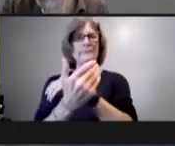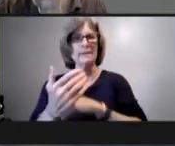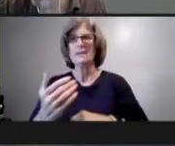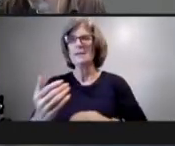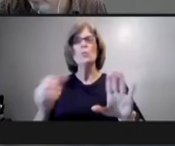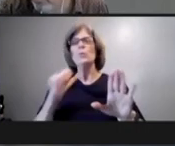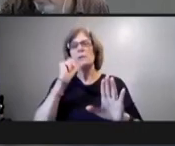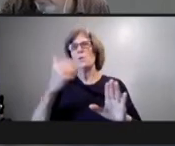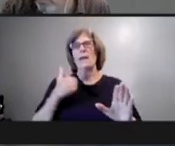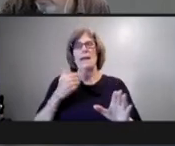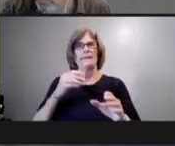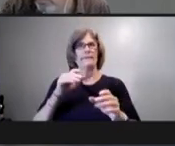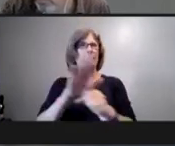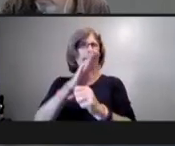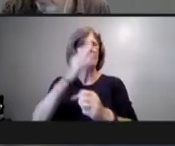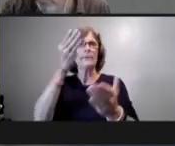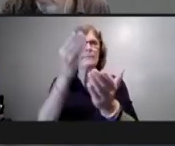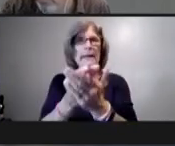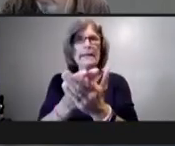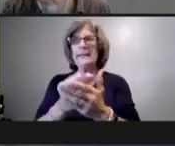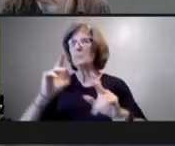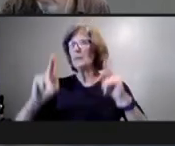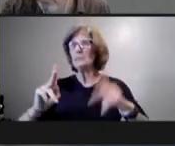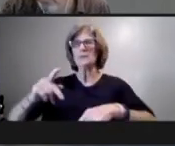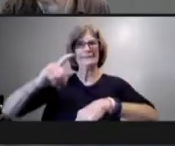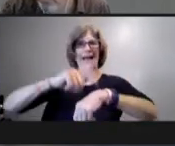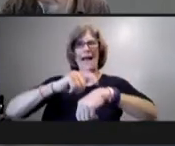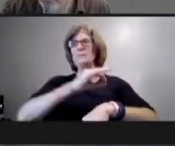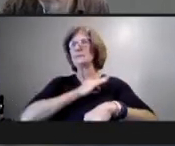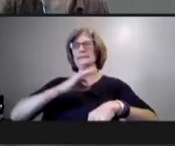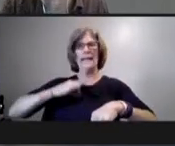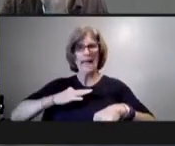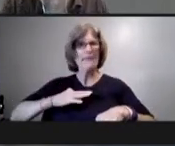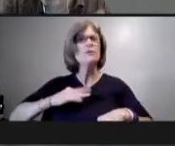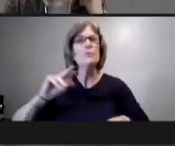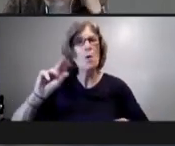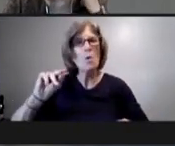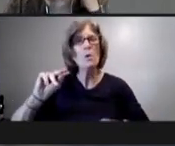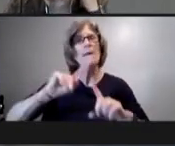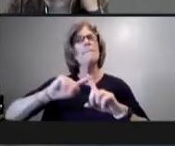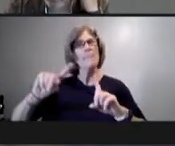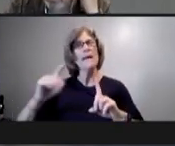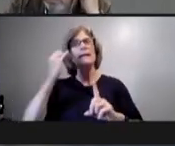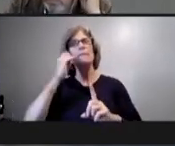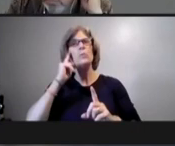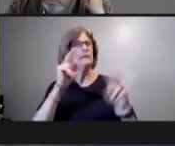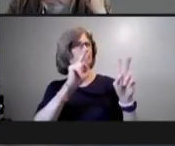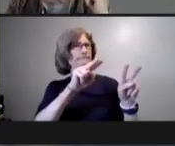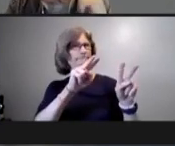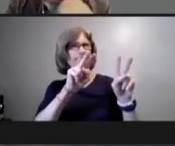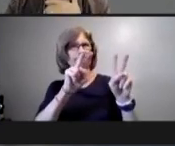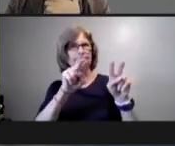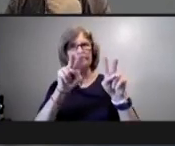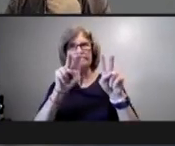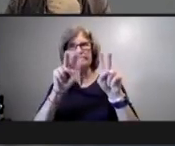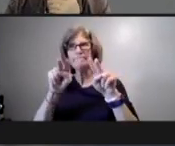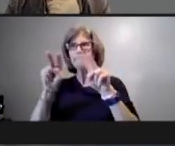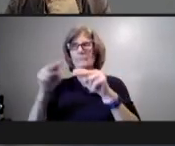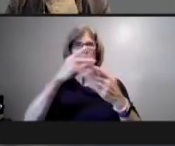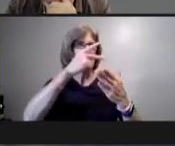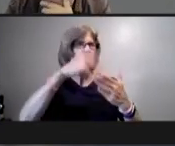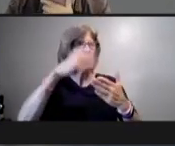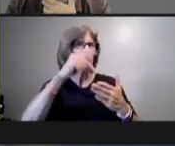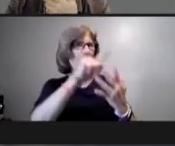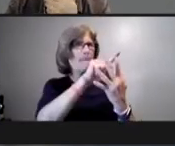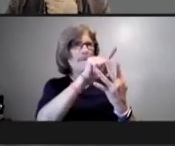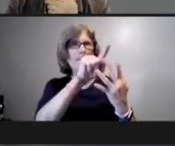this immediately. But how do we look at every single housing development and housing program and consider and